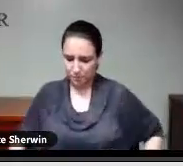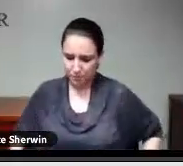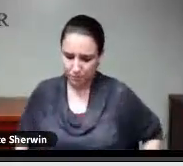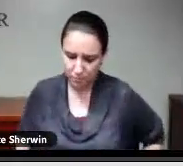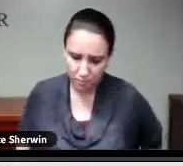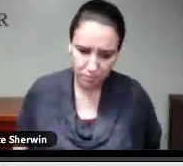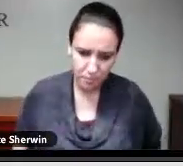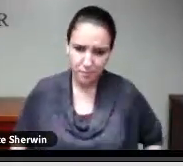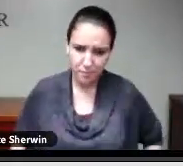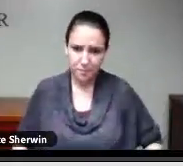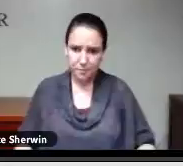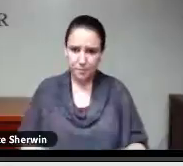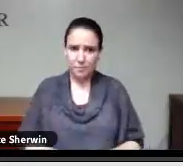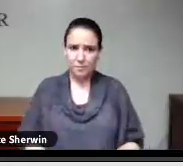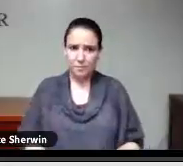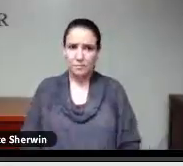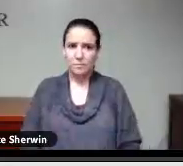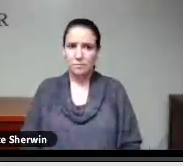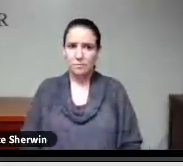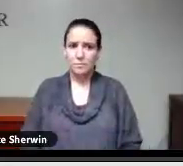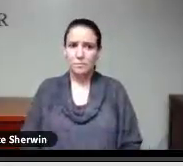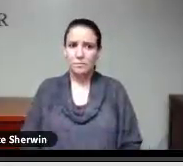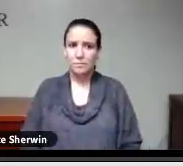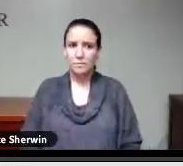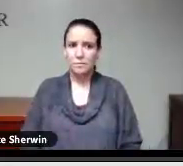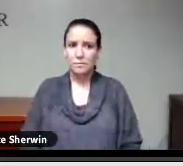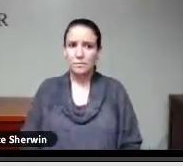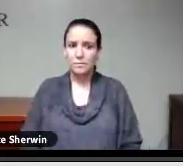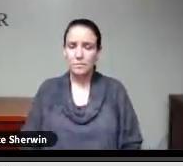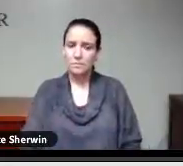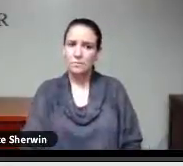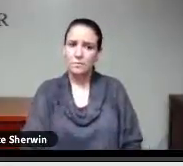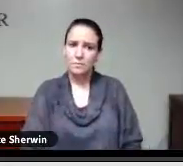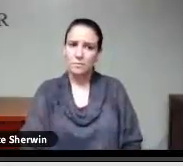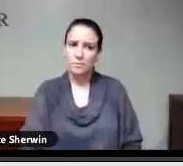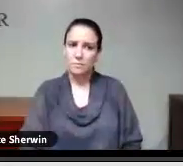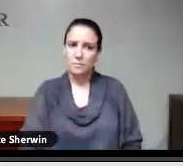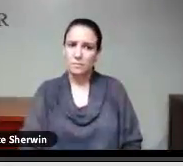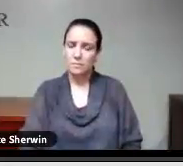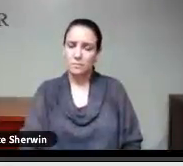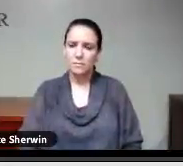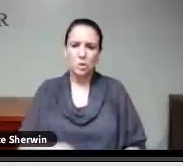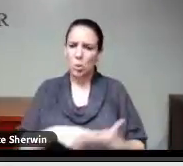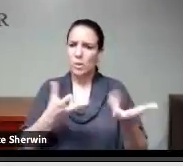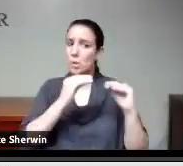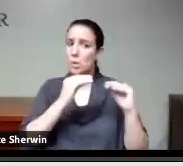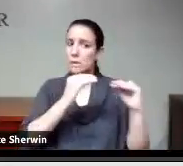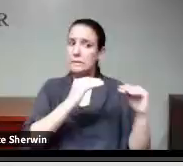setting? Making sure that you're thinking about who your target audience is and what you want to equip them with. You also want to make sure that